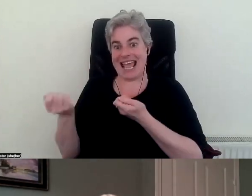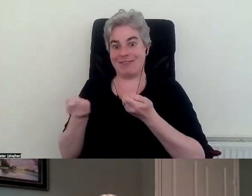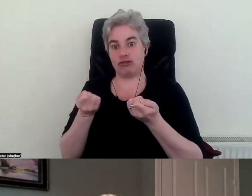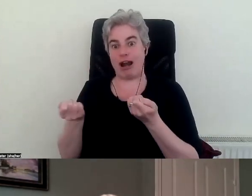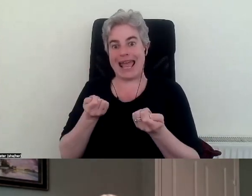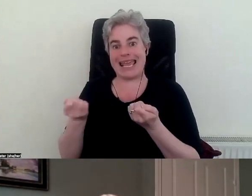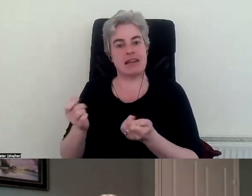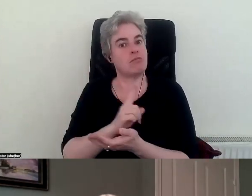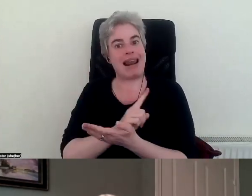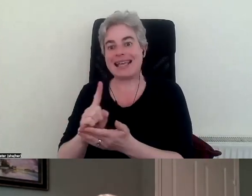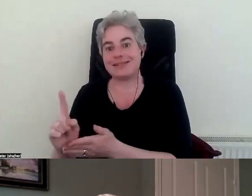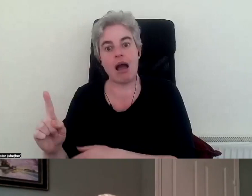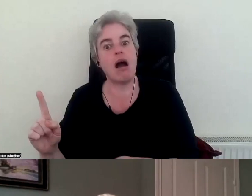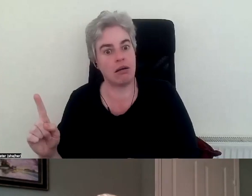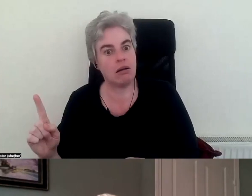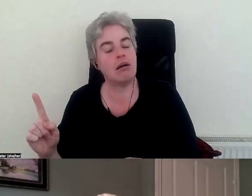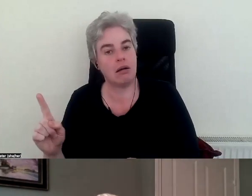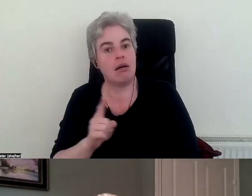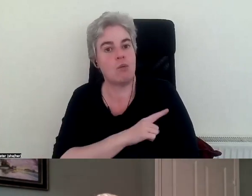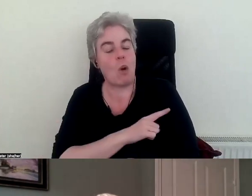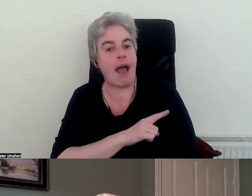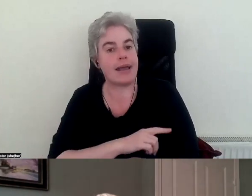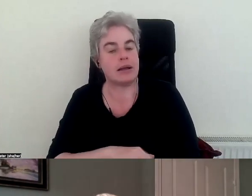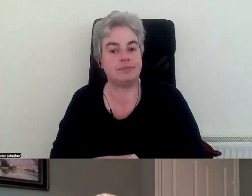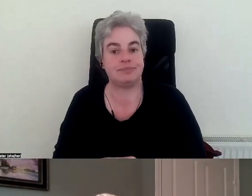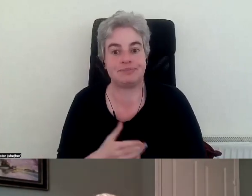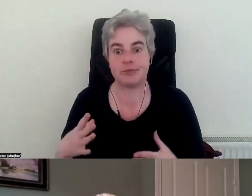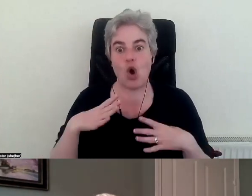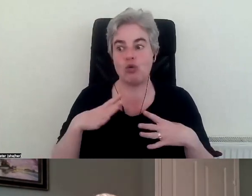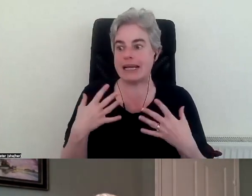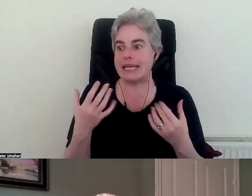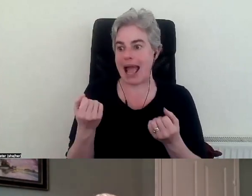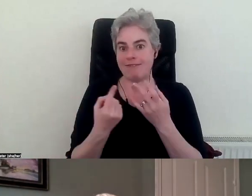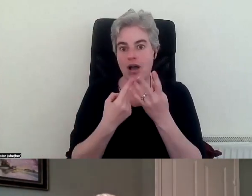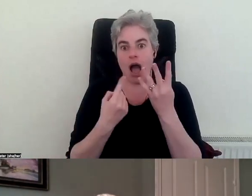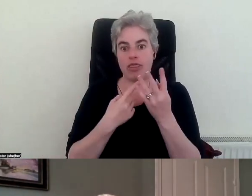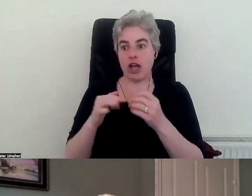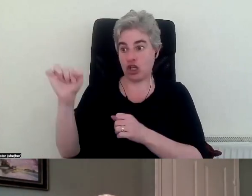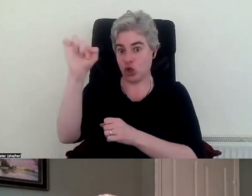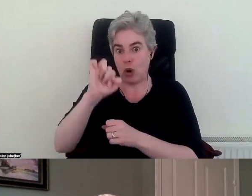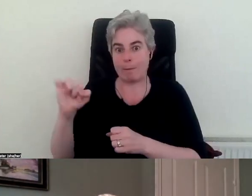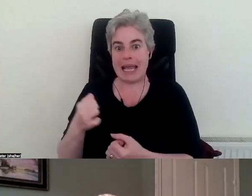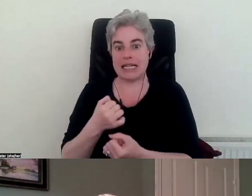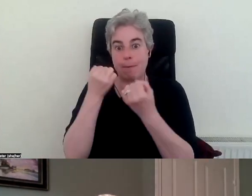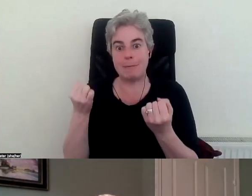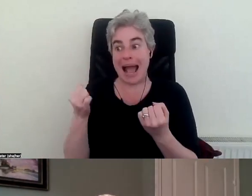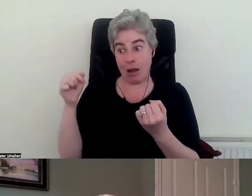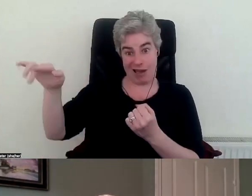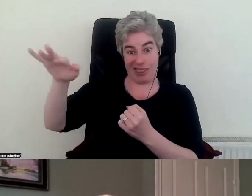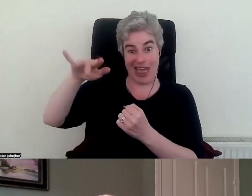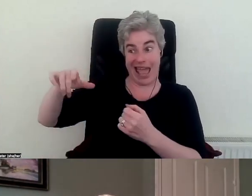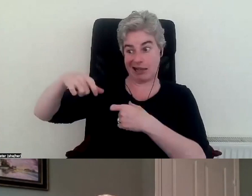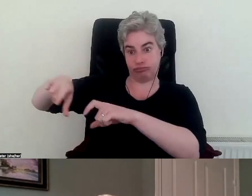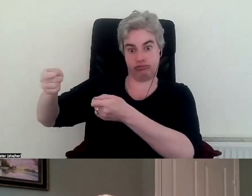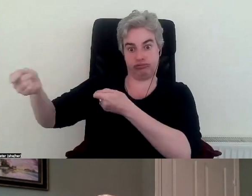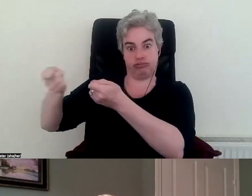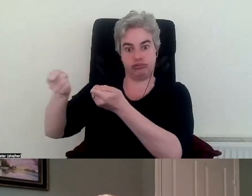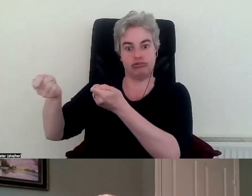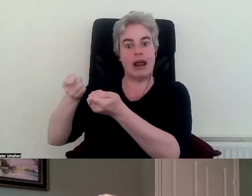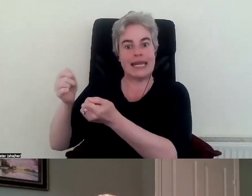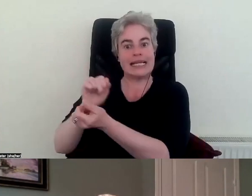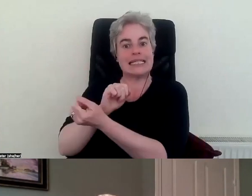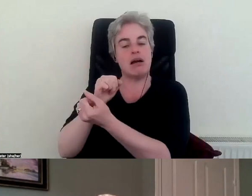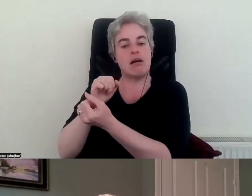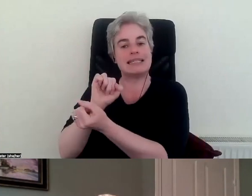later, because there were already other European powers doing the slave trade. So they didn't have much